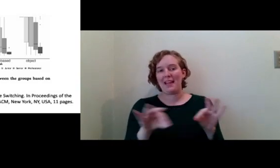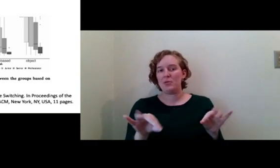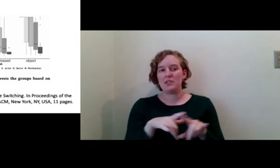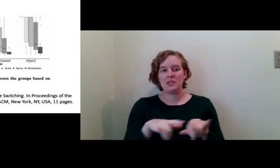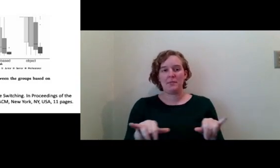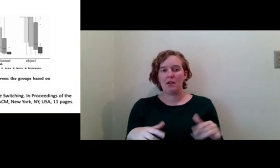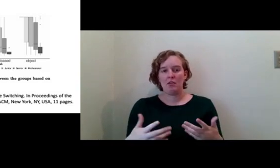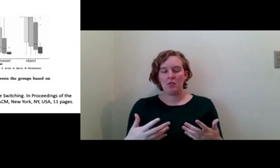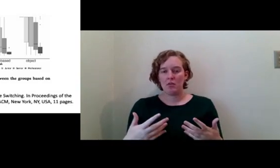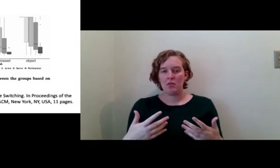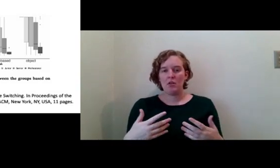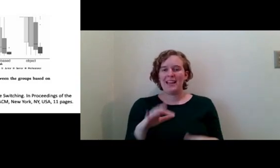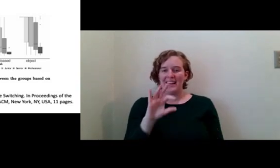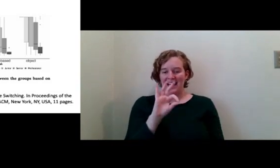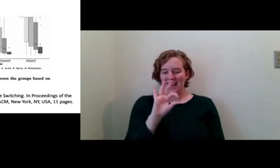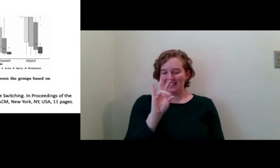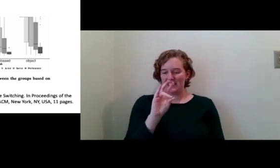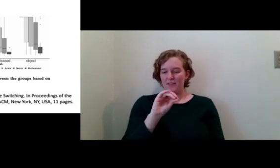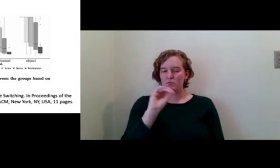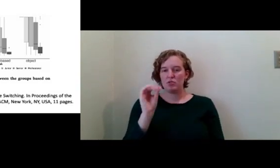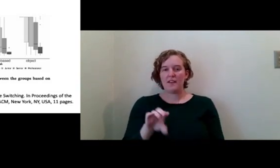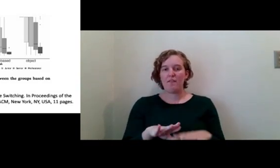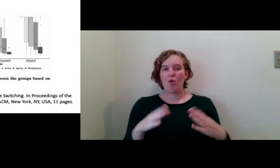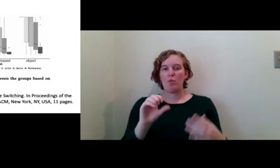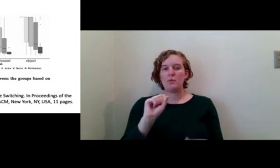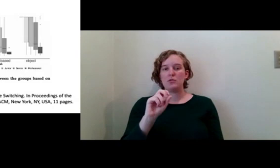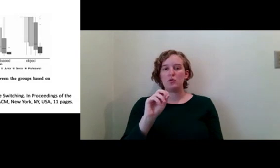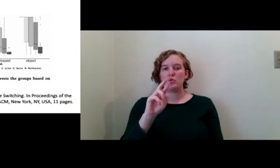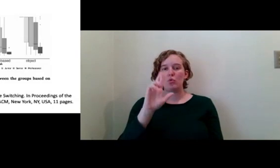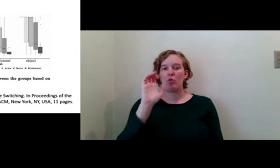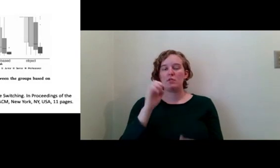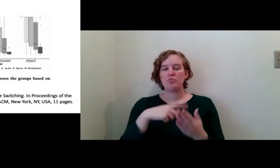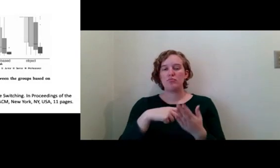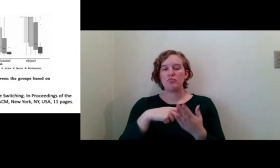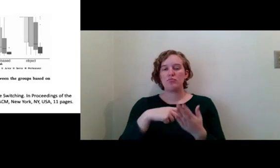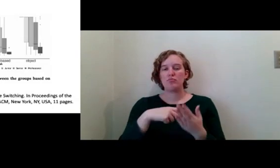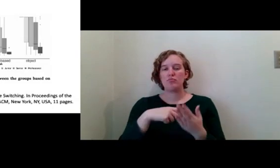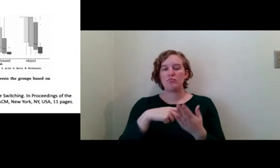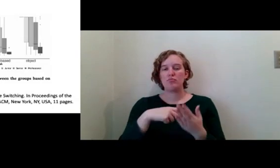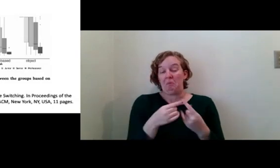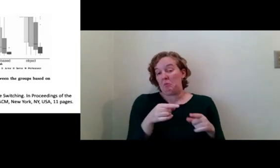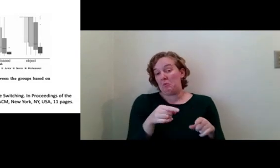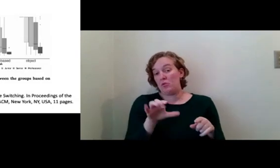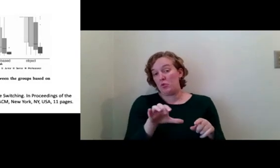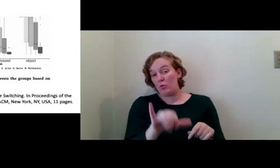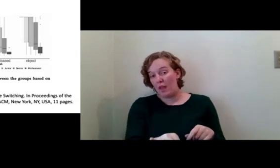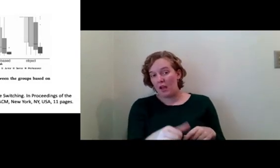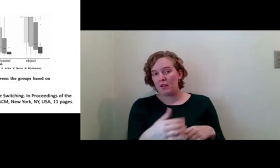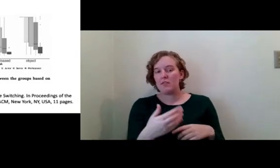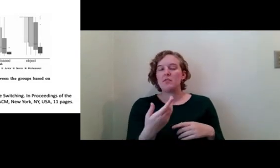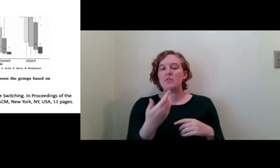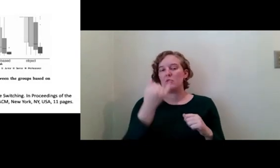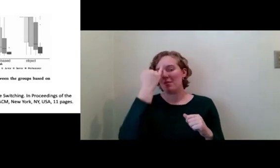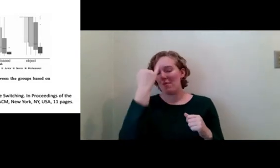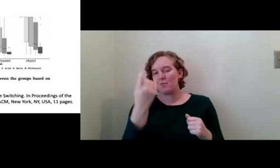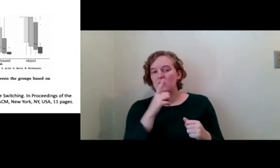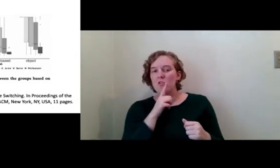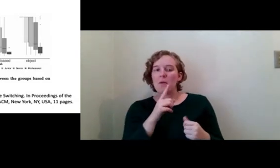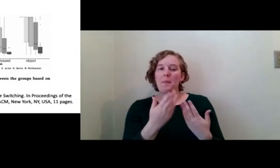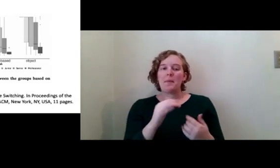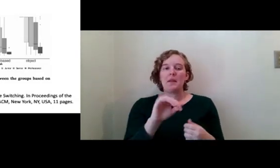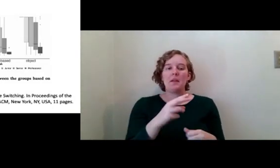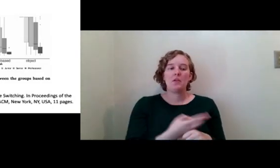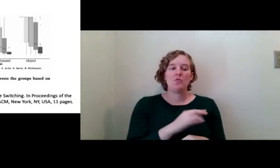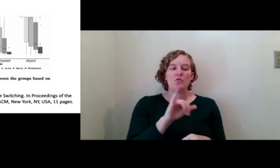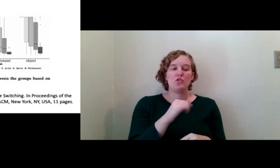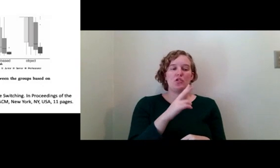In 97% of open source projects, it turns out they do this, and you can imagine why. Like you might use JavaScript on the